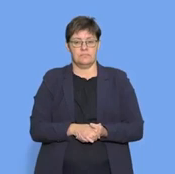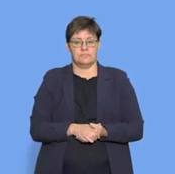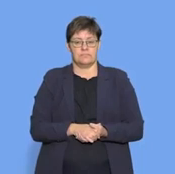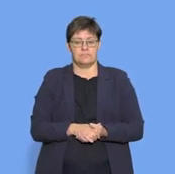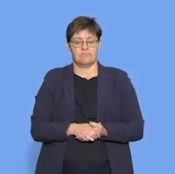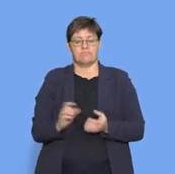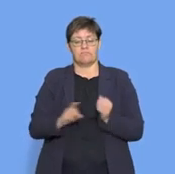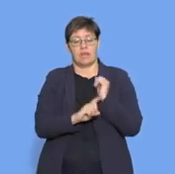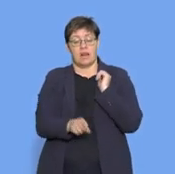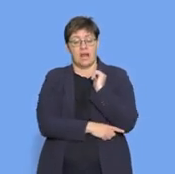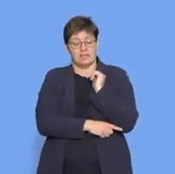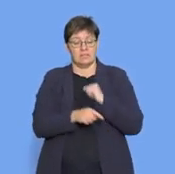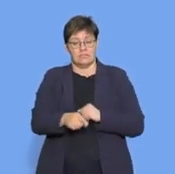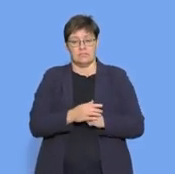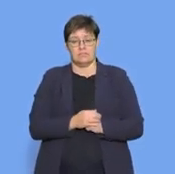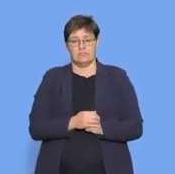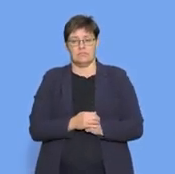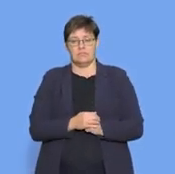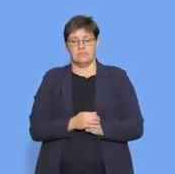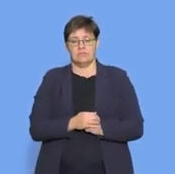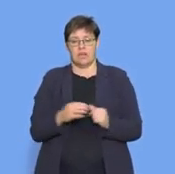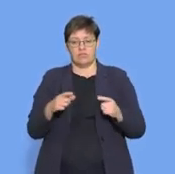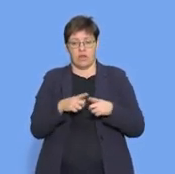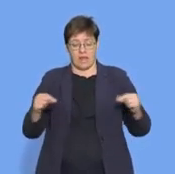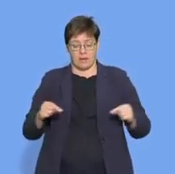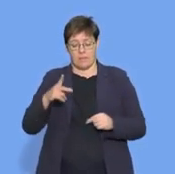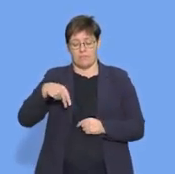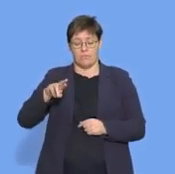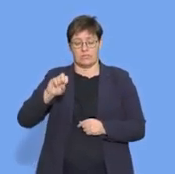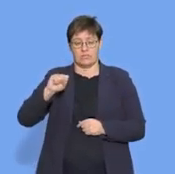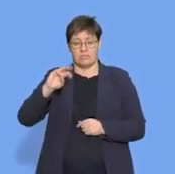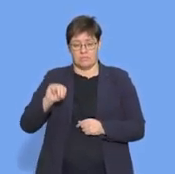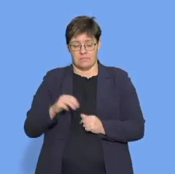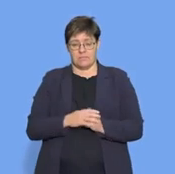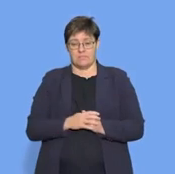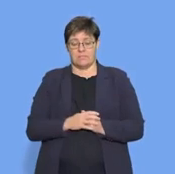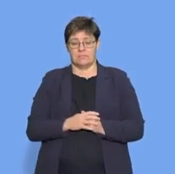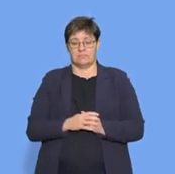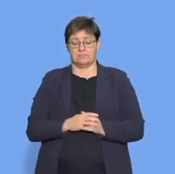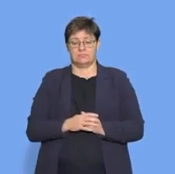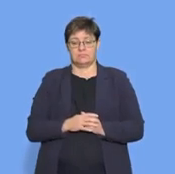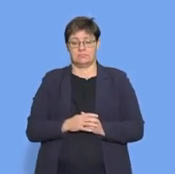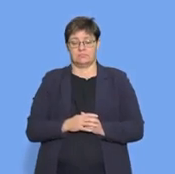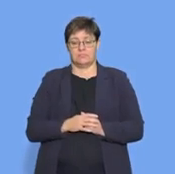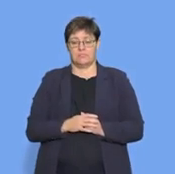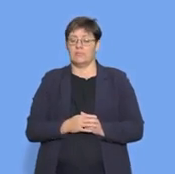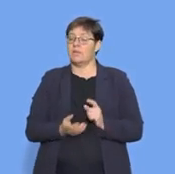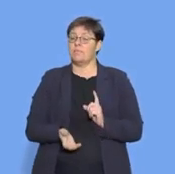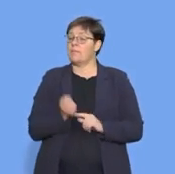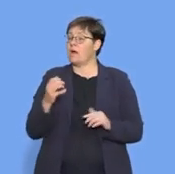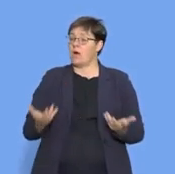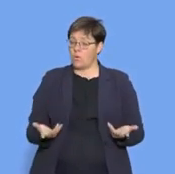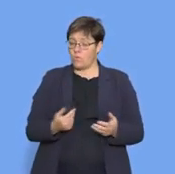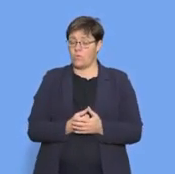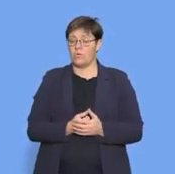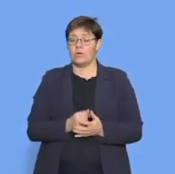Then we are going to lastly look at the surface area of a triangular prism. And the surface area of a triangular prism